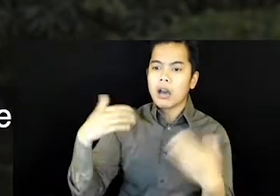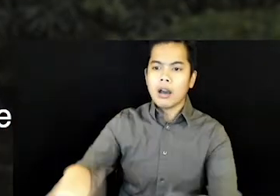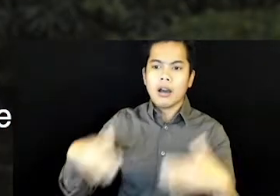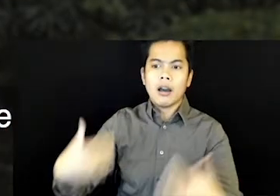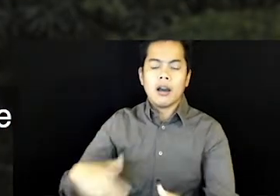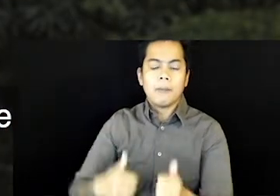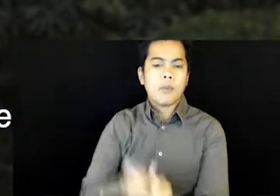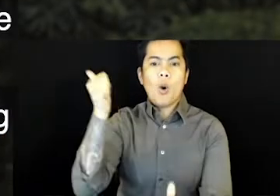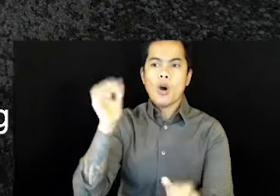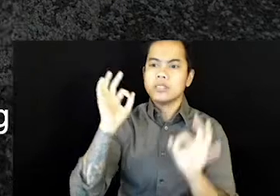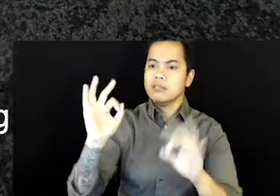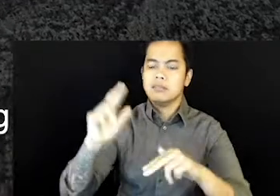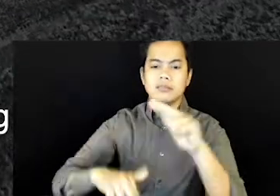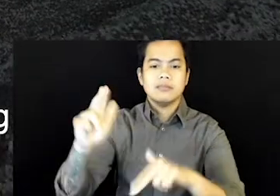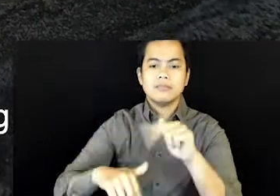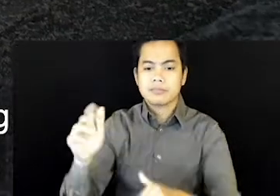most productive facilities.